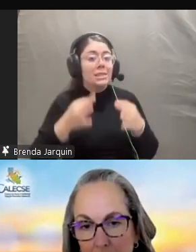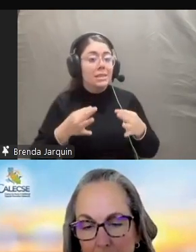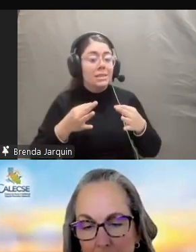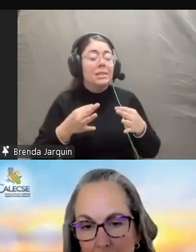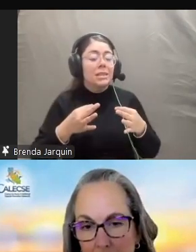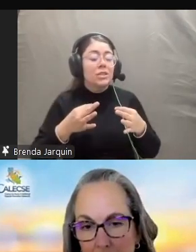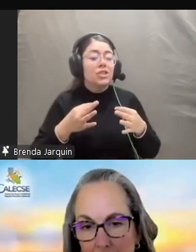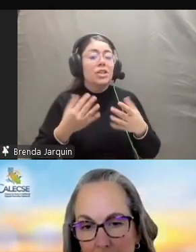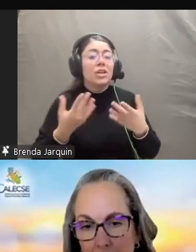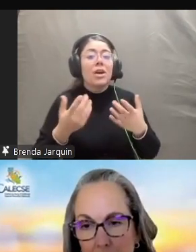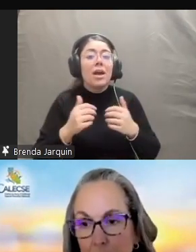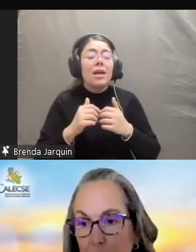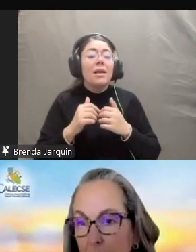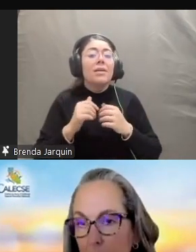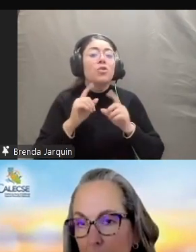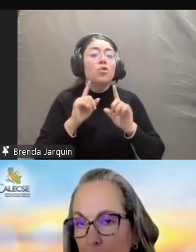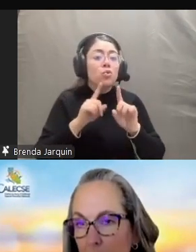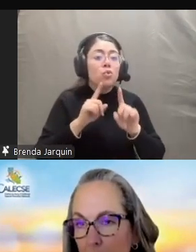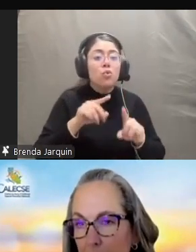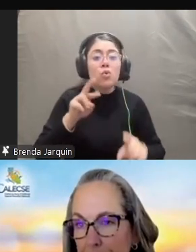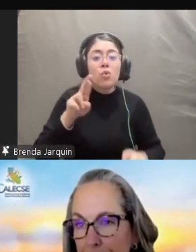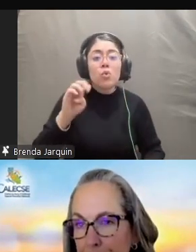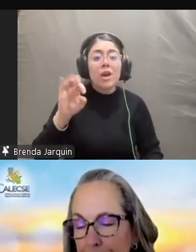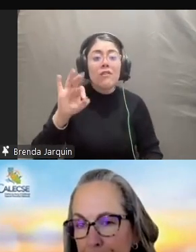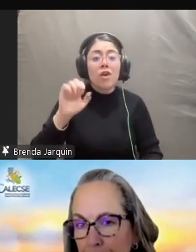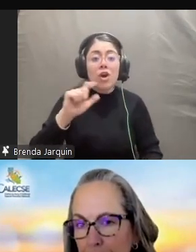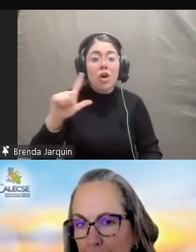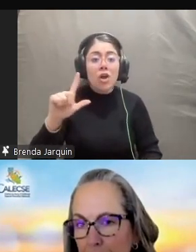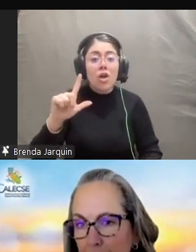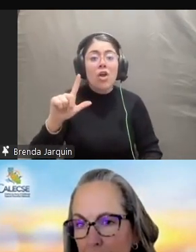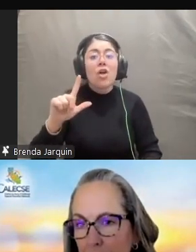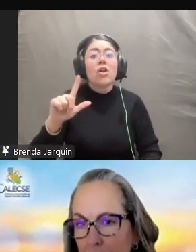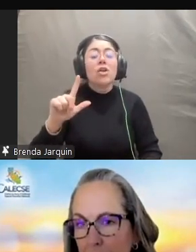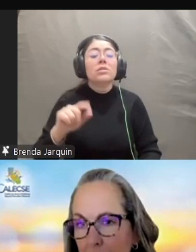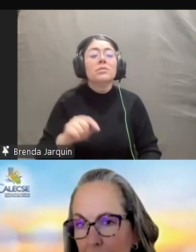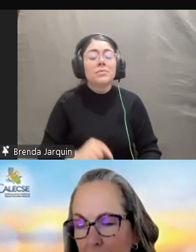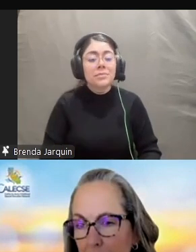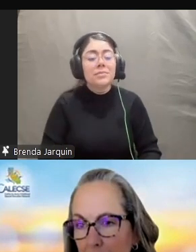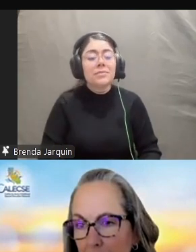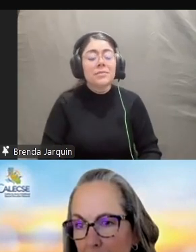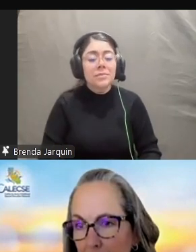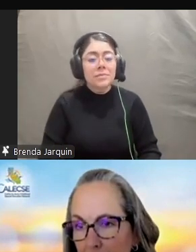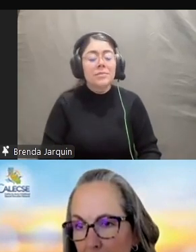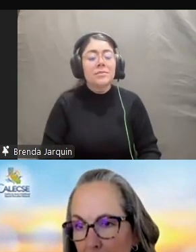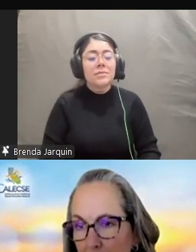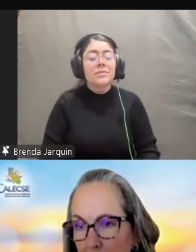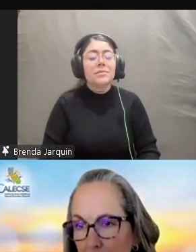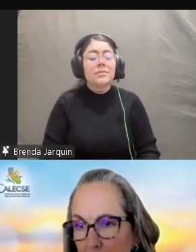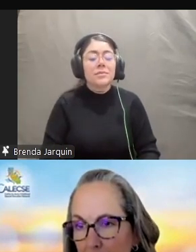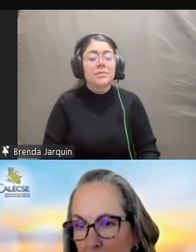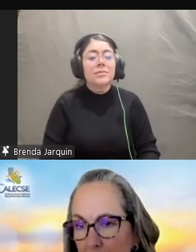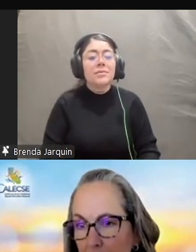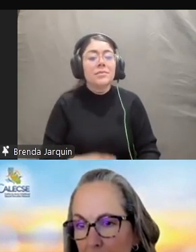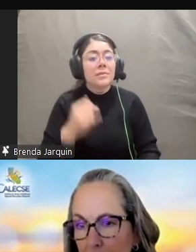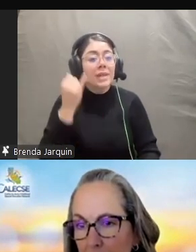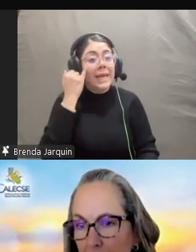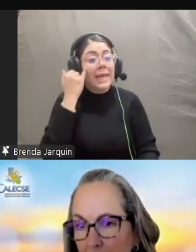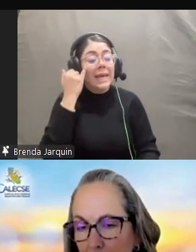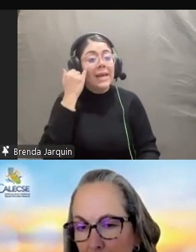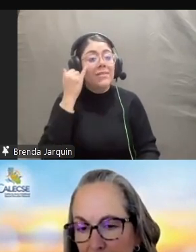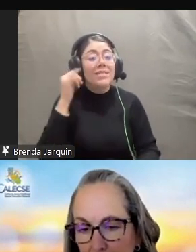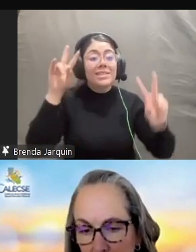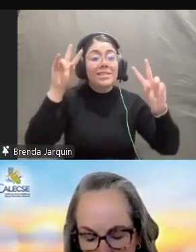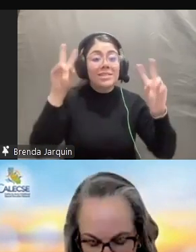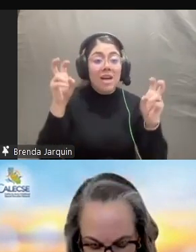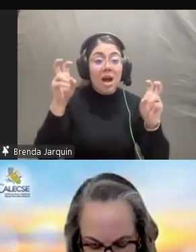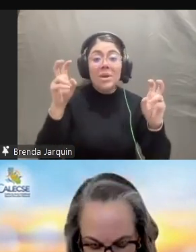system. So we have all of those pieces, and allowing that joint training. If there's a topic that's both